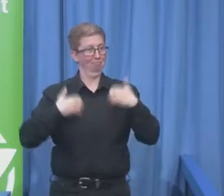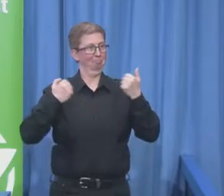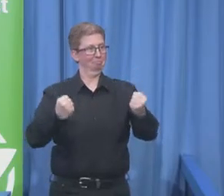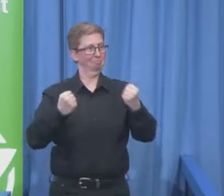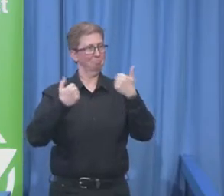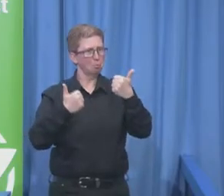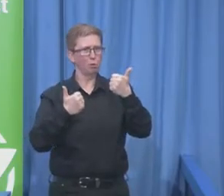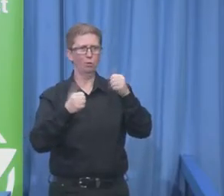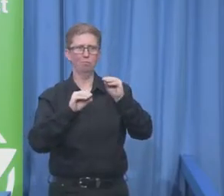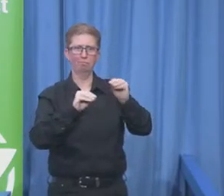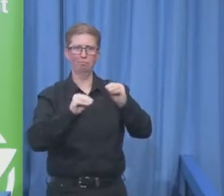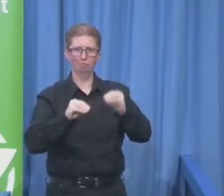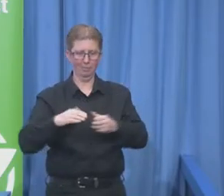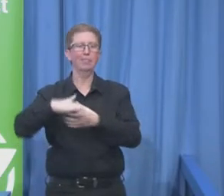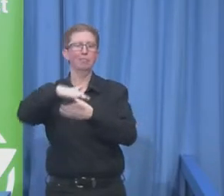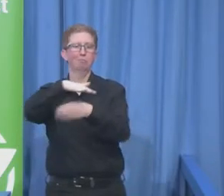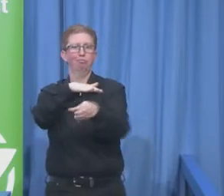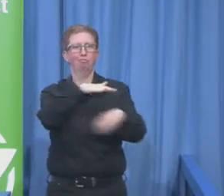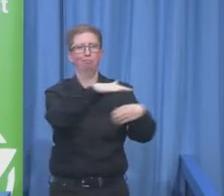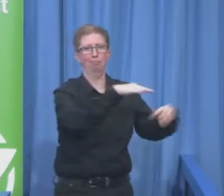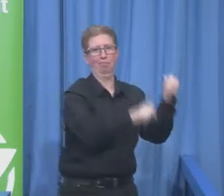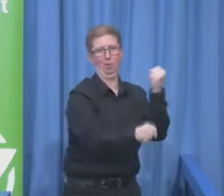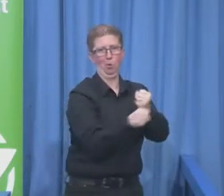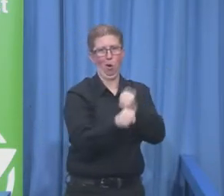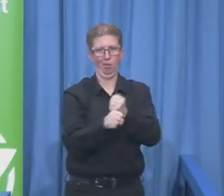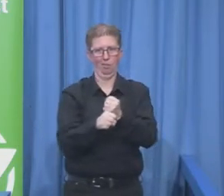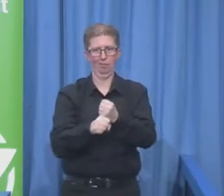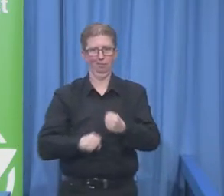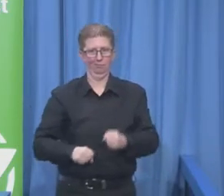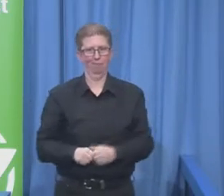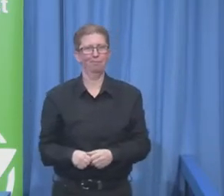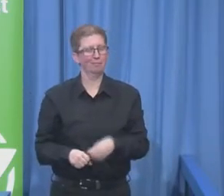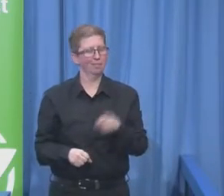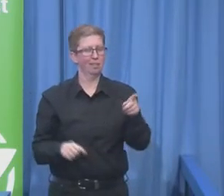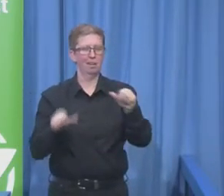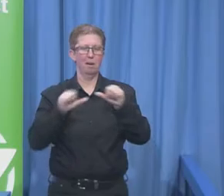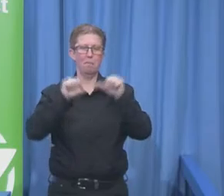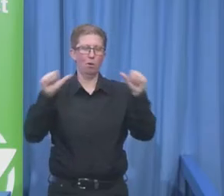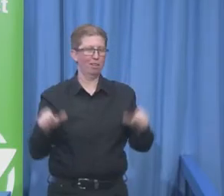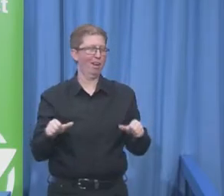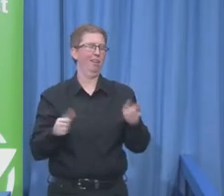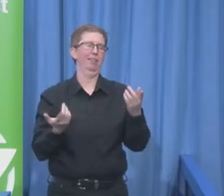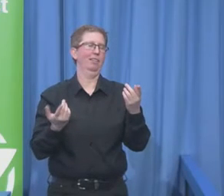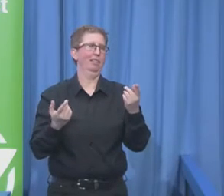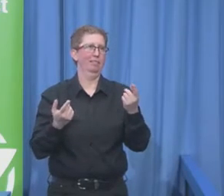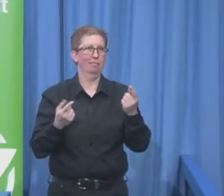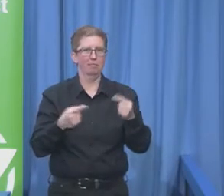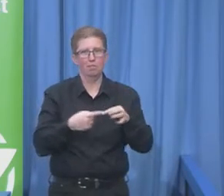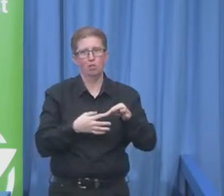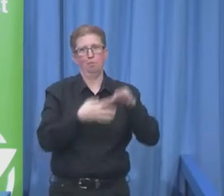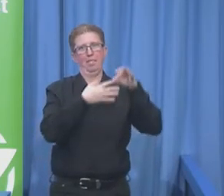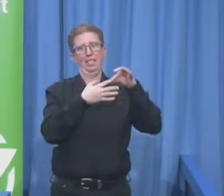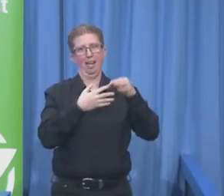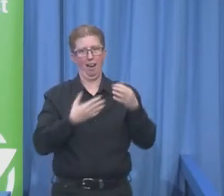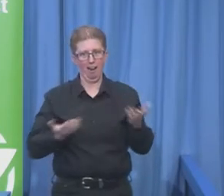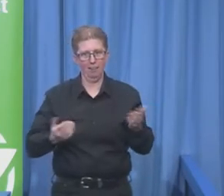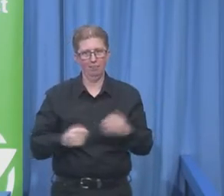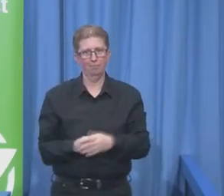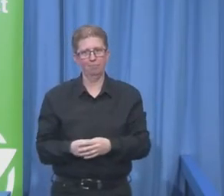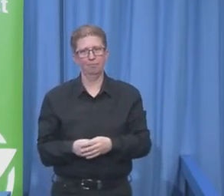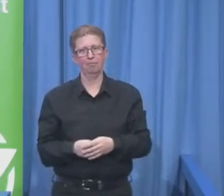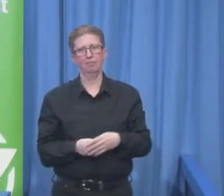model. So in the last session, I liked what Welberga said, that why is it important that everybody needs to work at